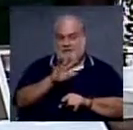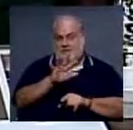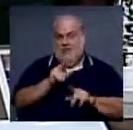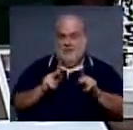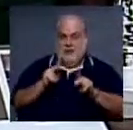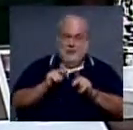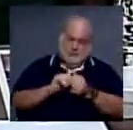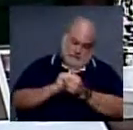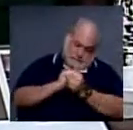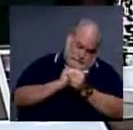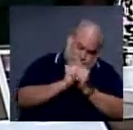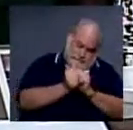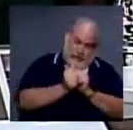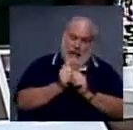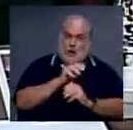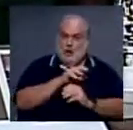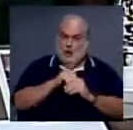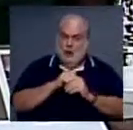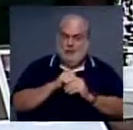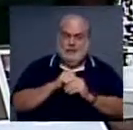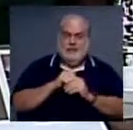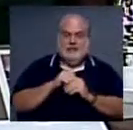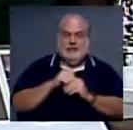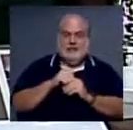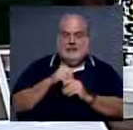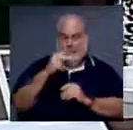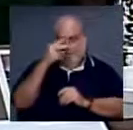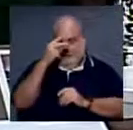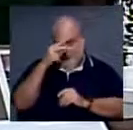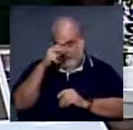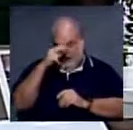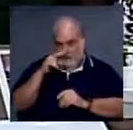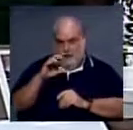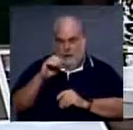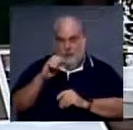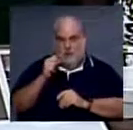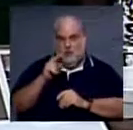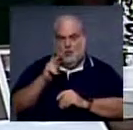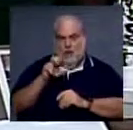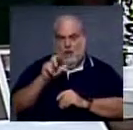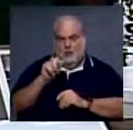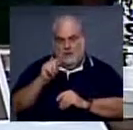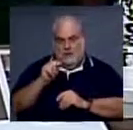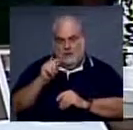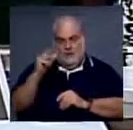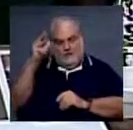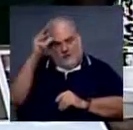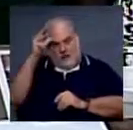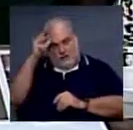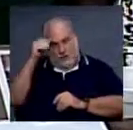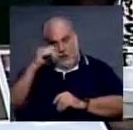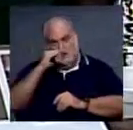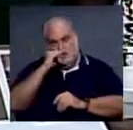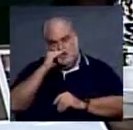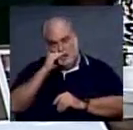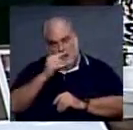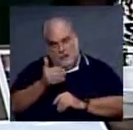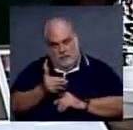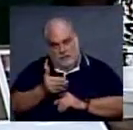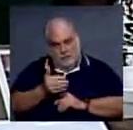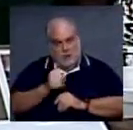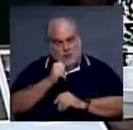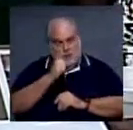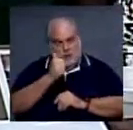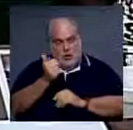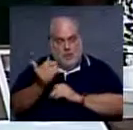including the Mexican consulate. And again, the father and the child was there. Tomorrow morning at